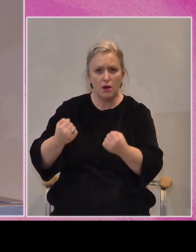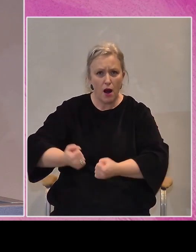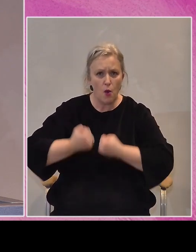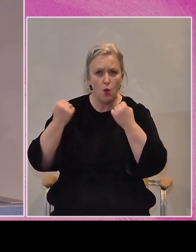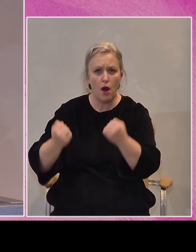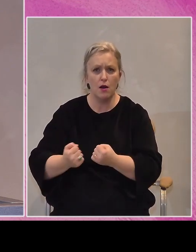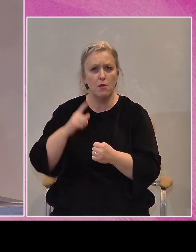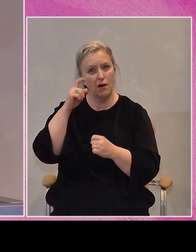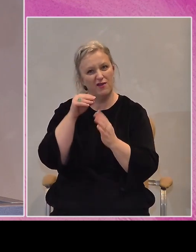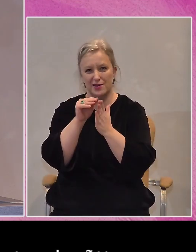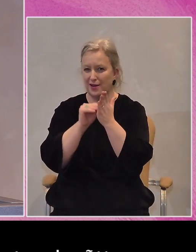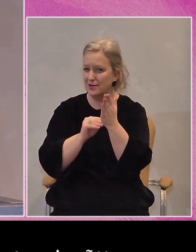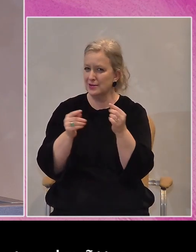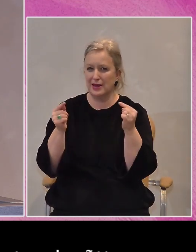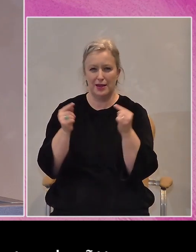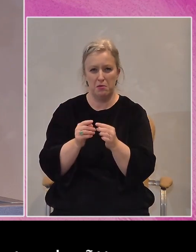take